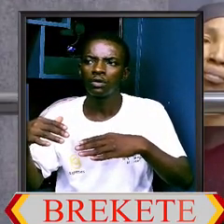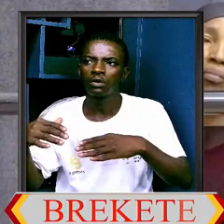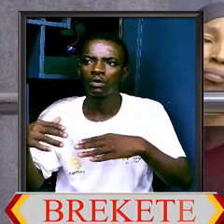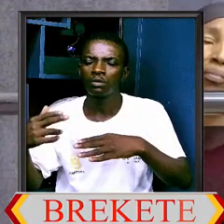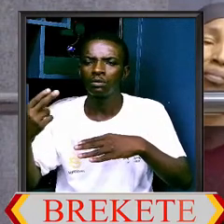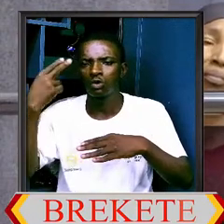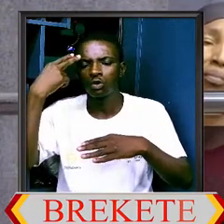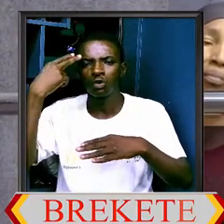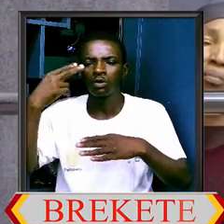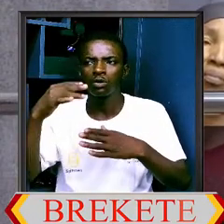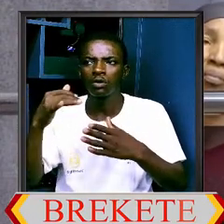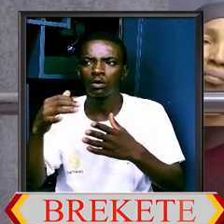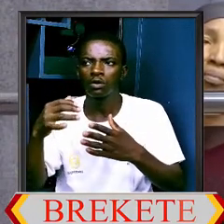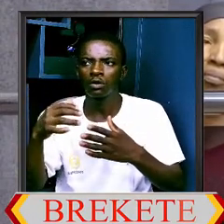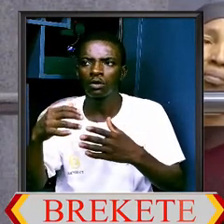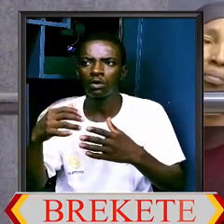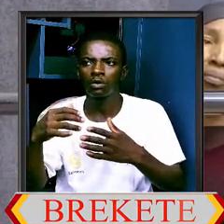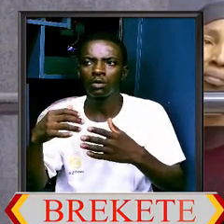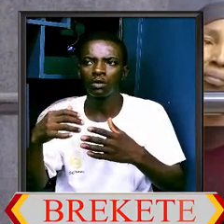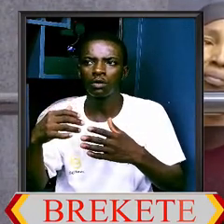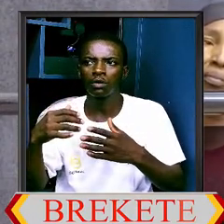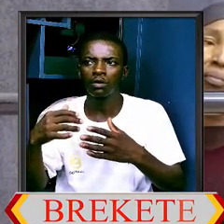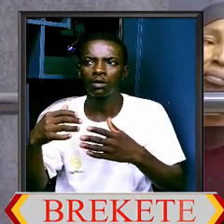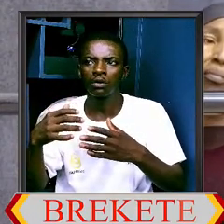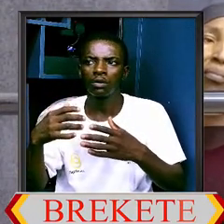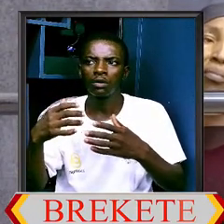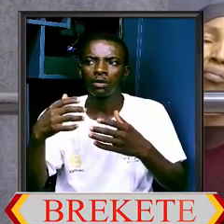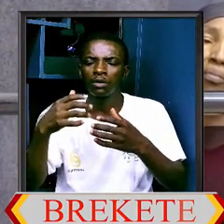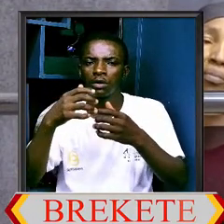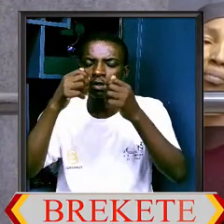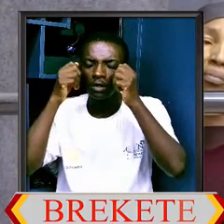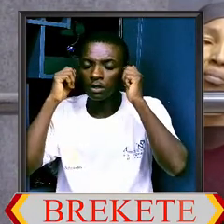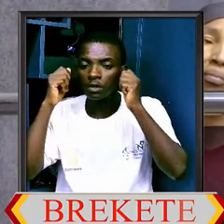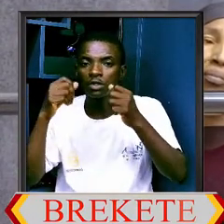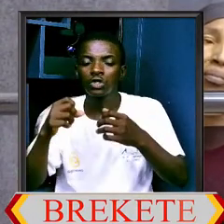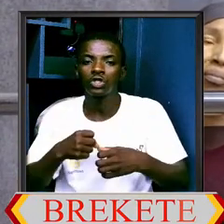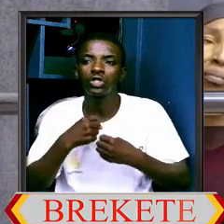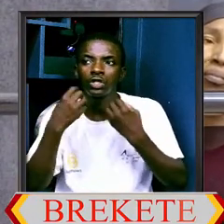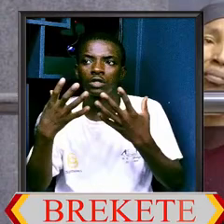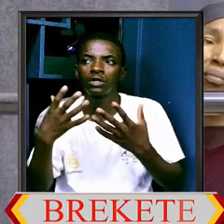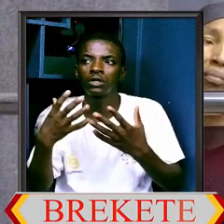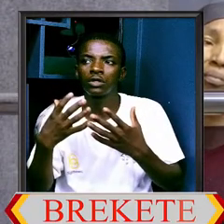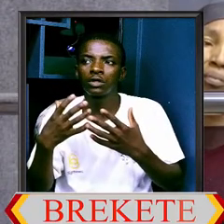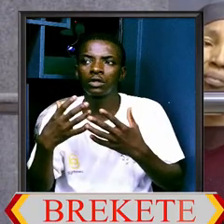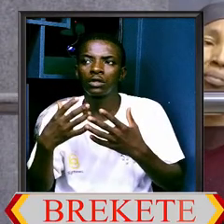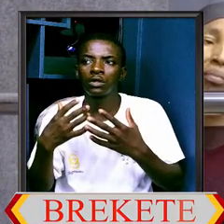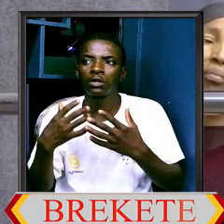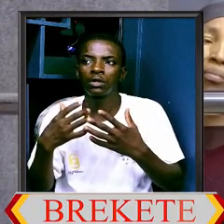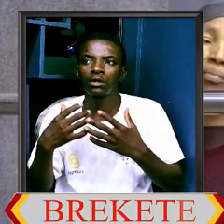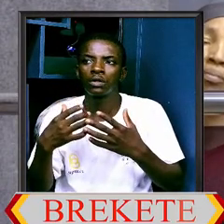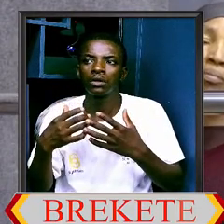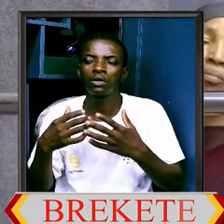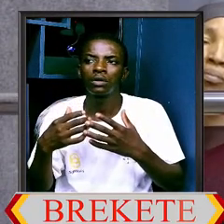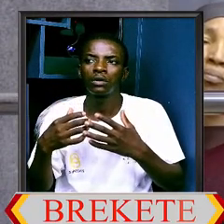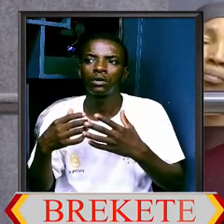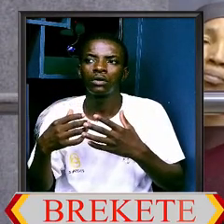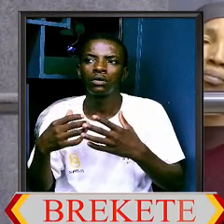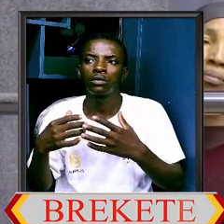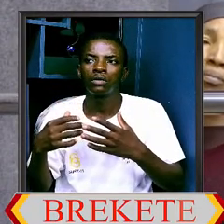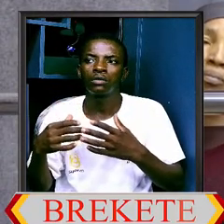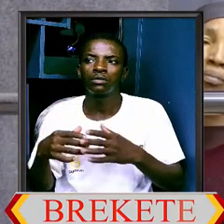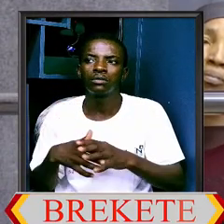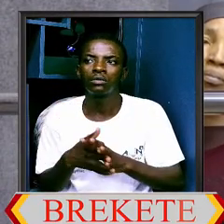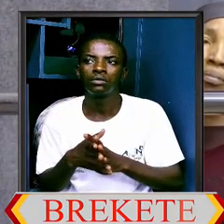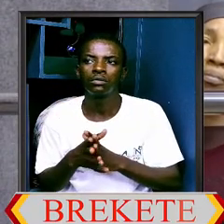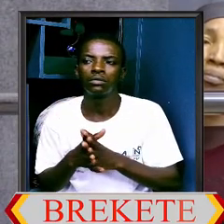put gun on my head, then pull off my clothes and tie my face. I'm shouting, then I pull music and wind up.